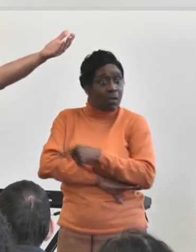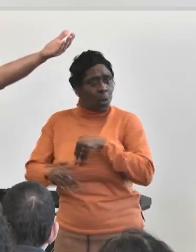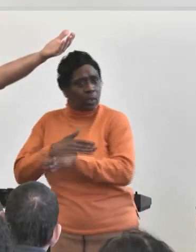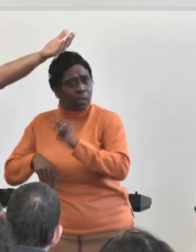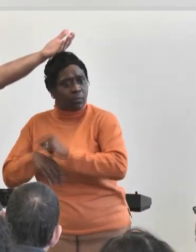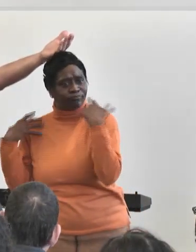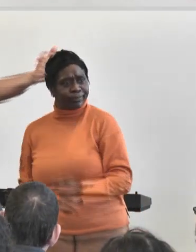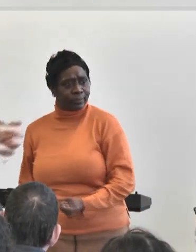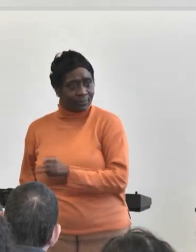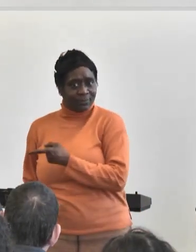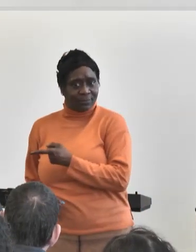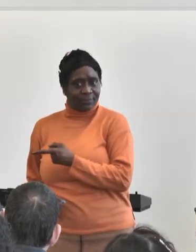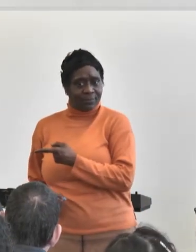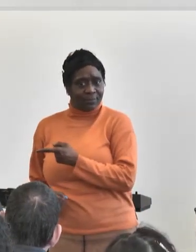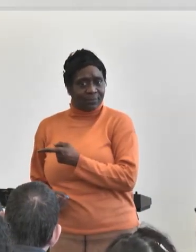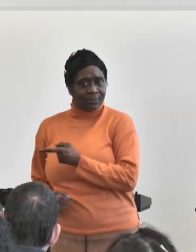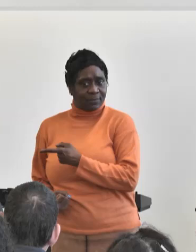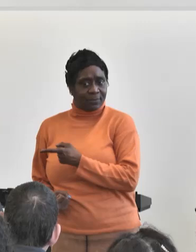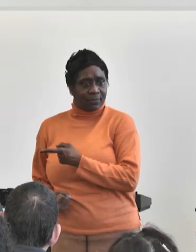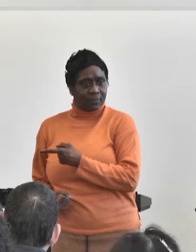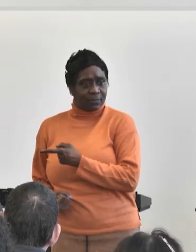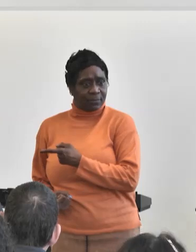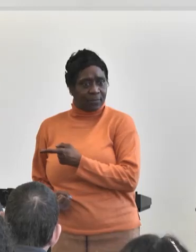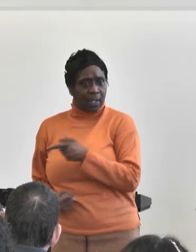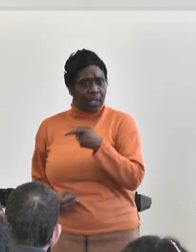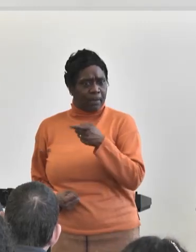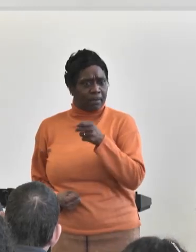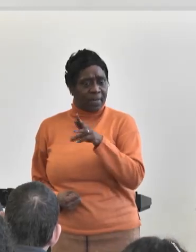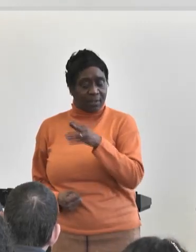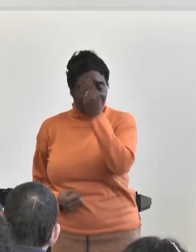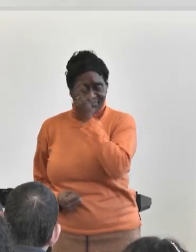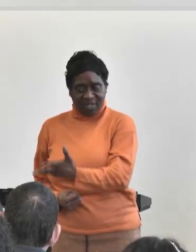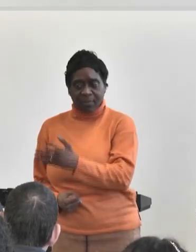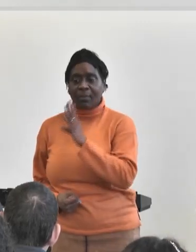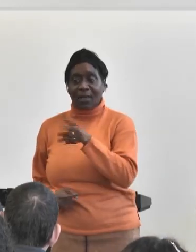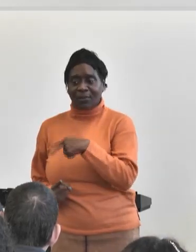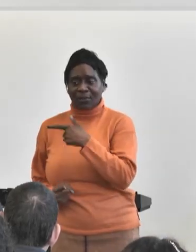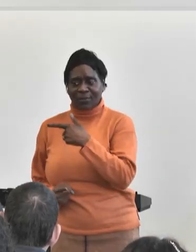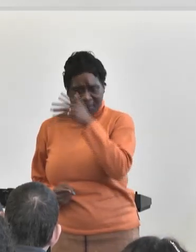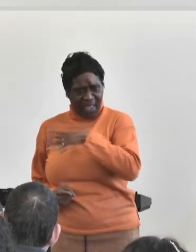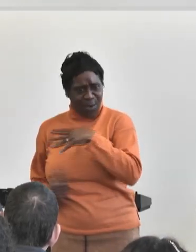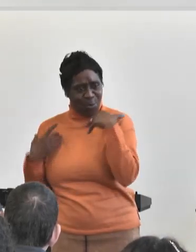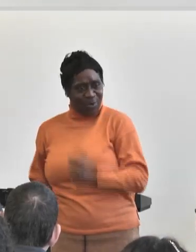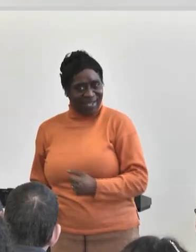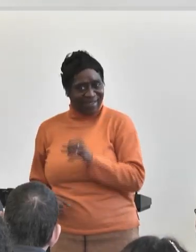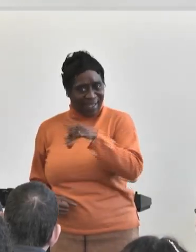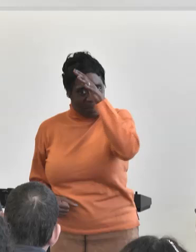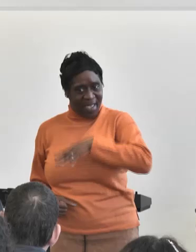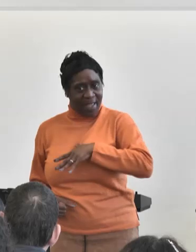sanado. And Peter goes, let me tell you about the man who healed him. His name's Jesus.